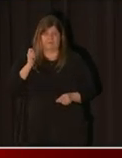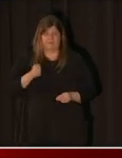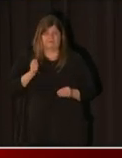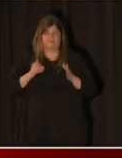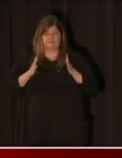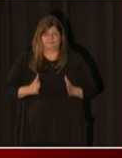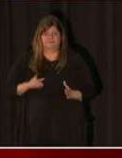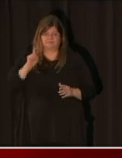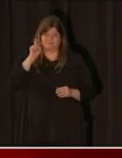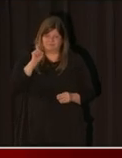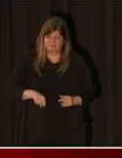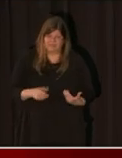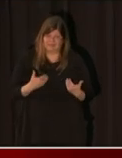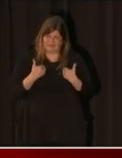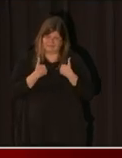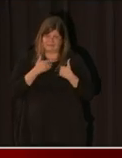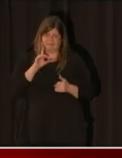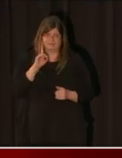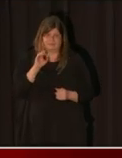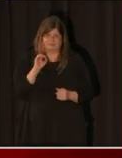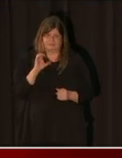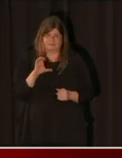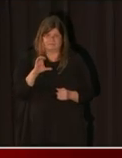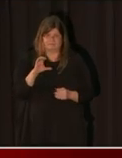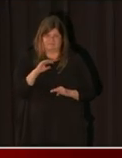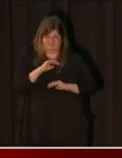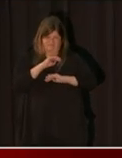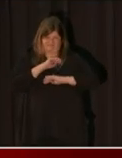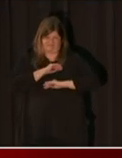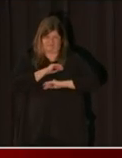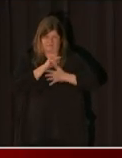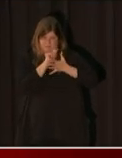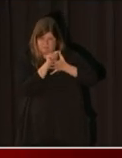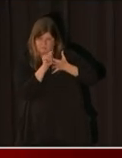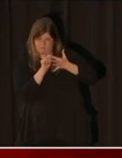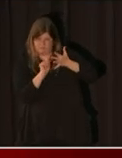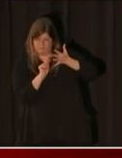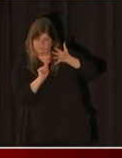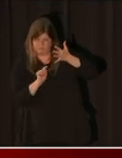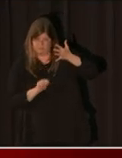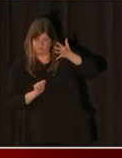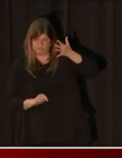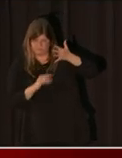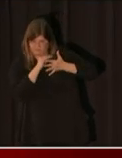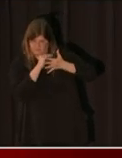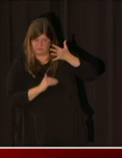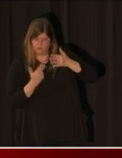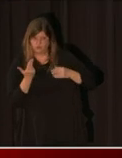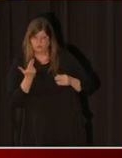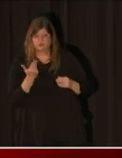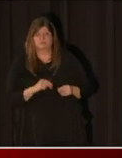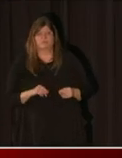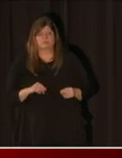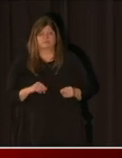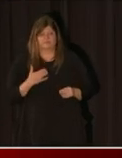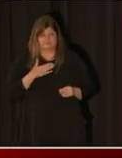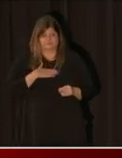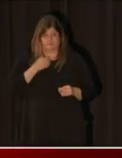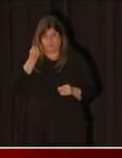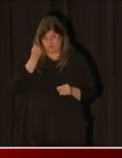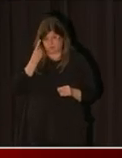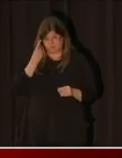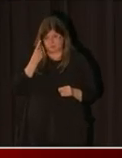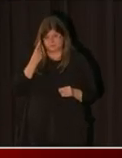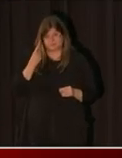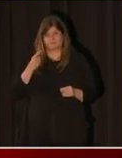thresholds. And that happens to be one of them. So what I think my interpretation of that is that the judge felt, as